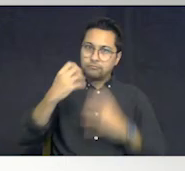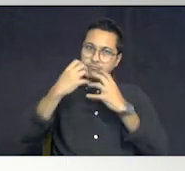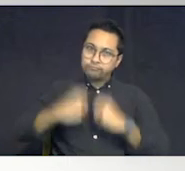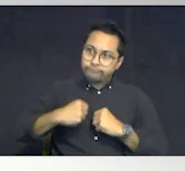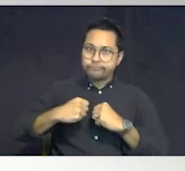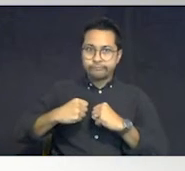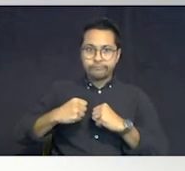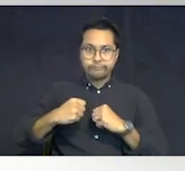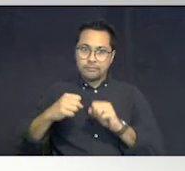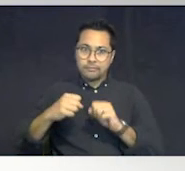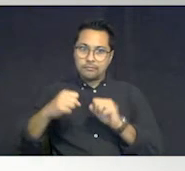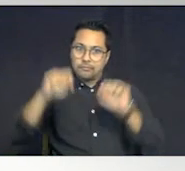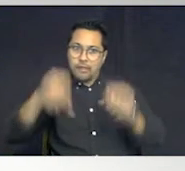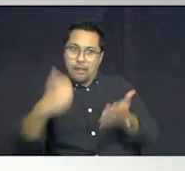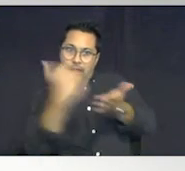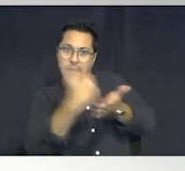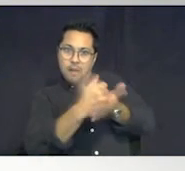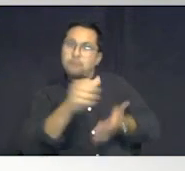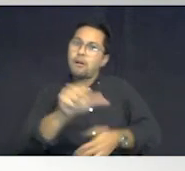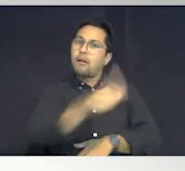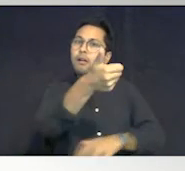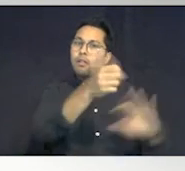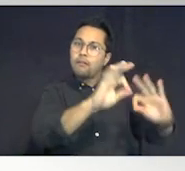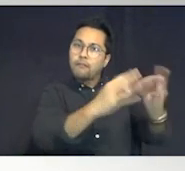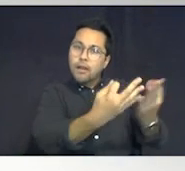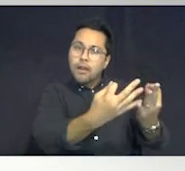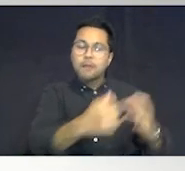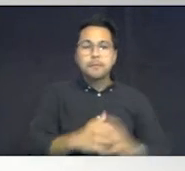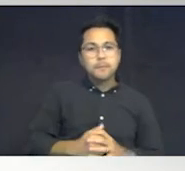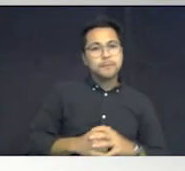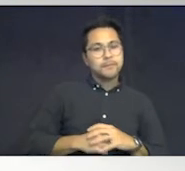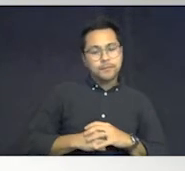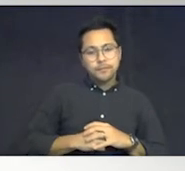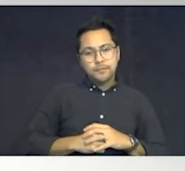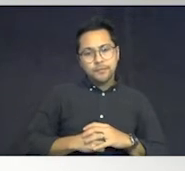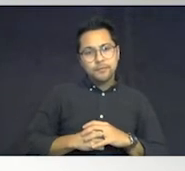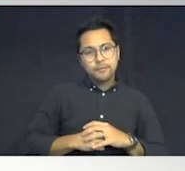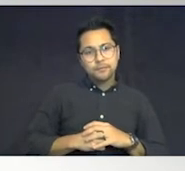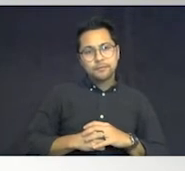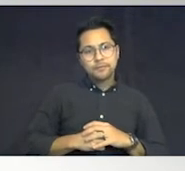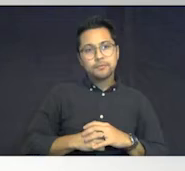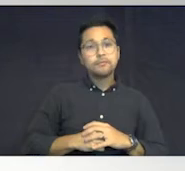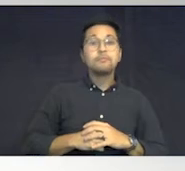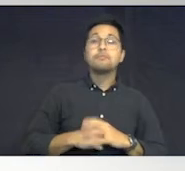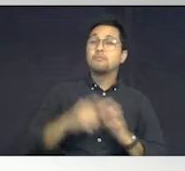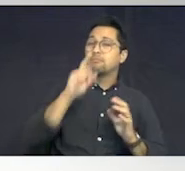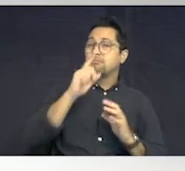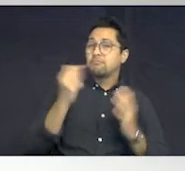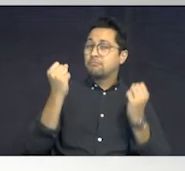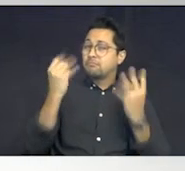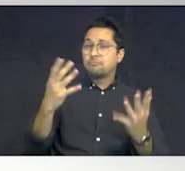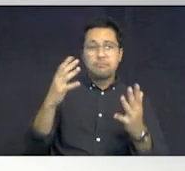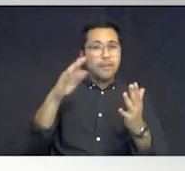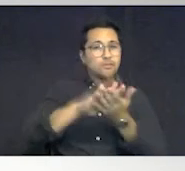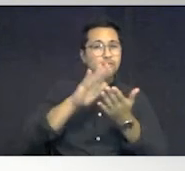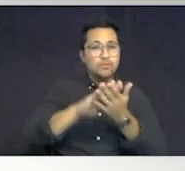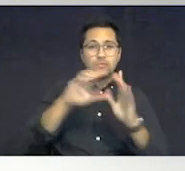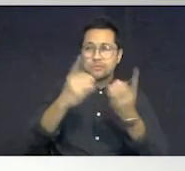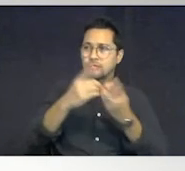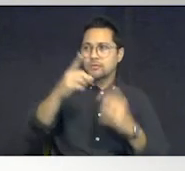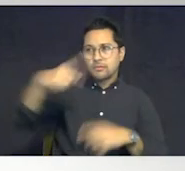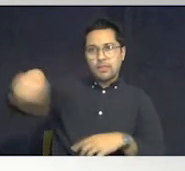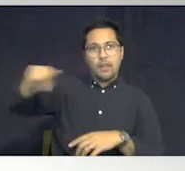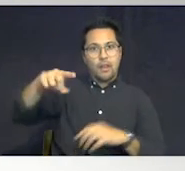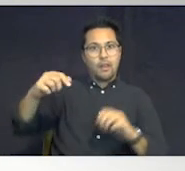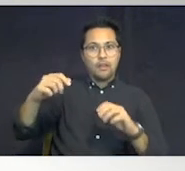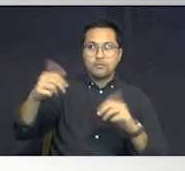other parents, and there are many different approaches to offering a parent-to-parent assistance program. So again, many school districts do partner parents with